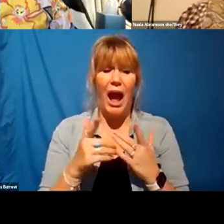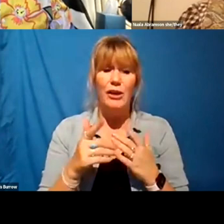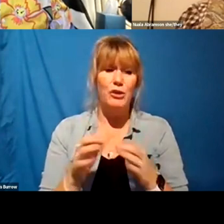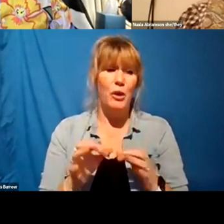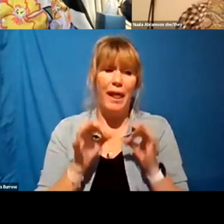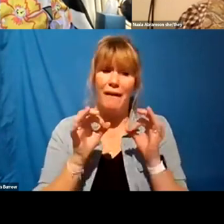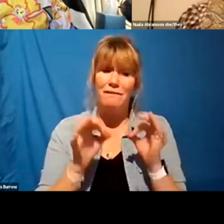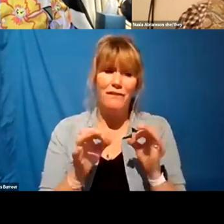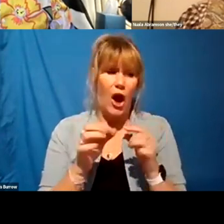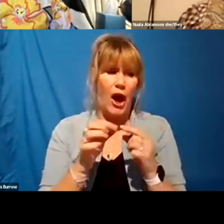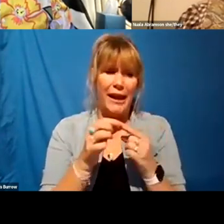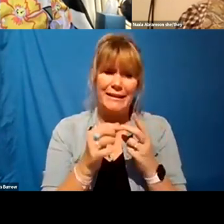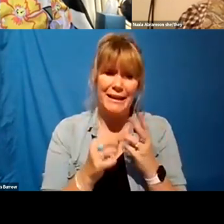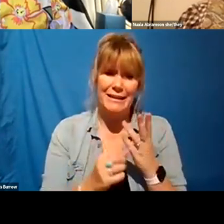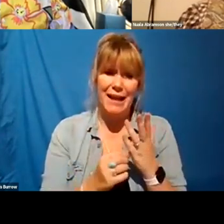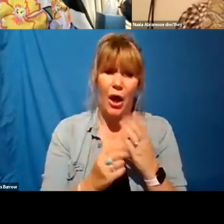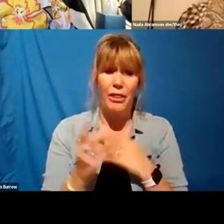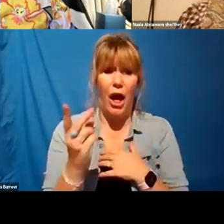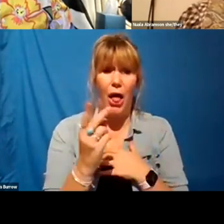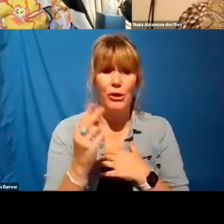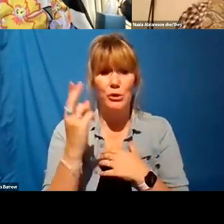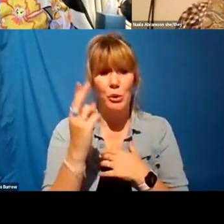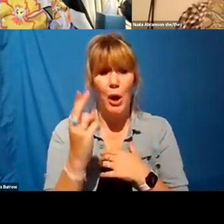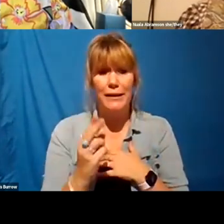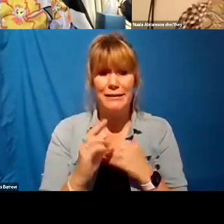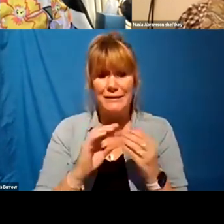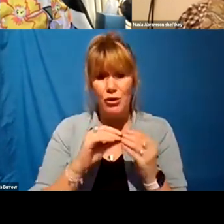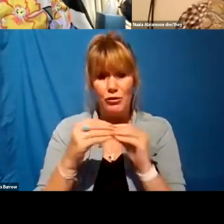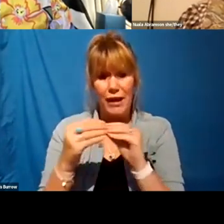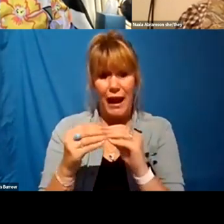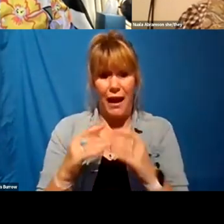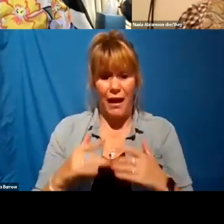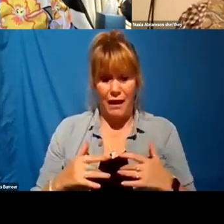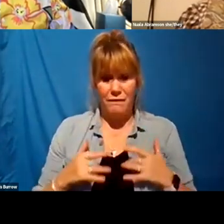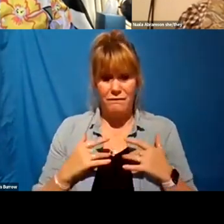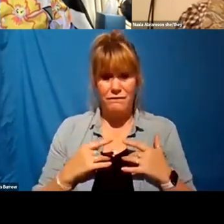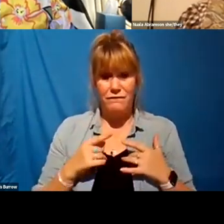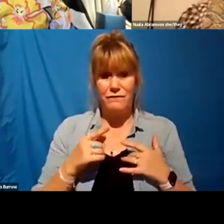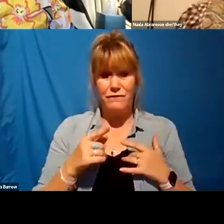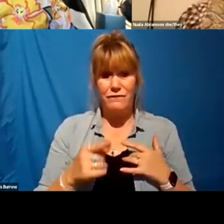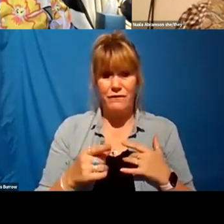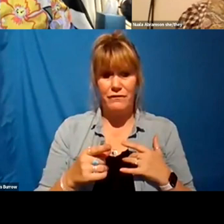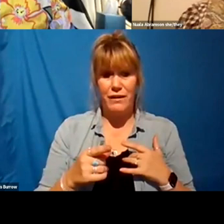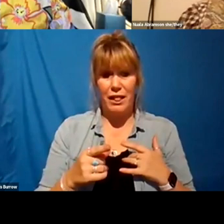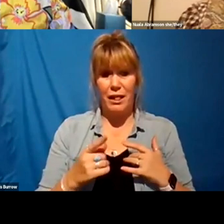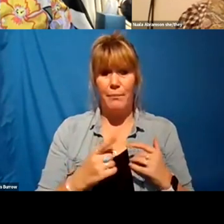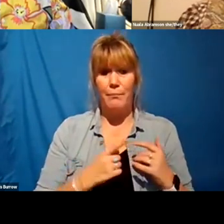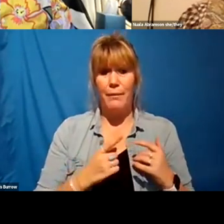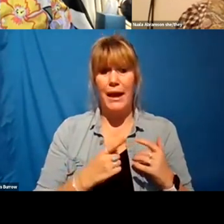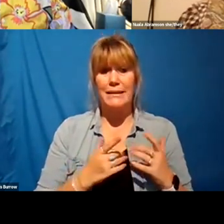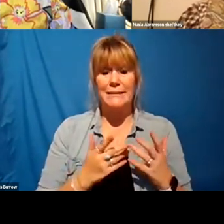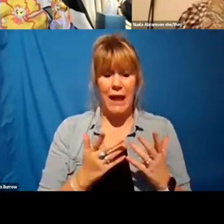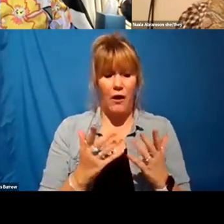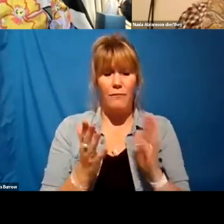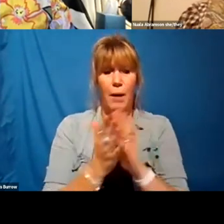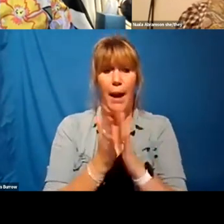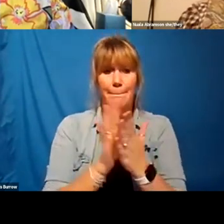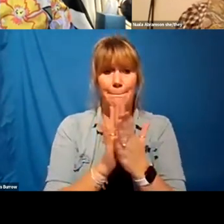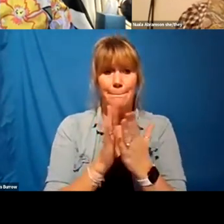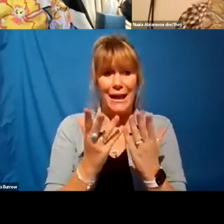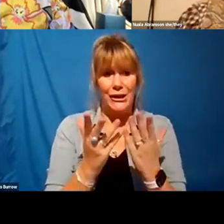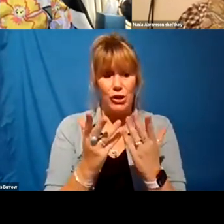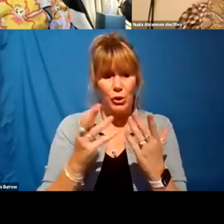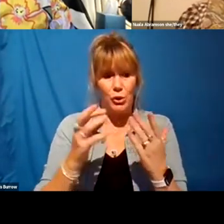the other two are capable of creating, I think. I think I'm dyspraxic and my manual dexterity isn't always the